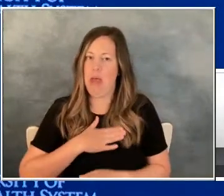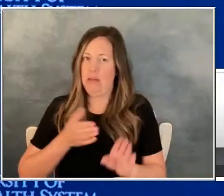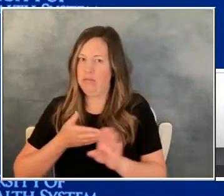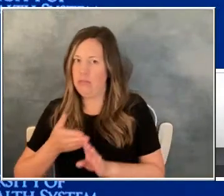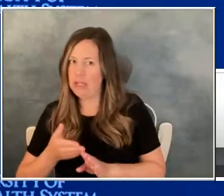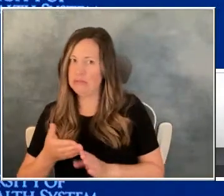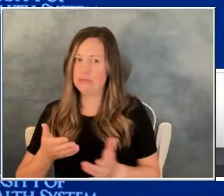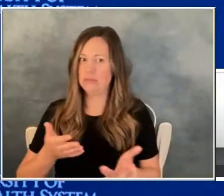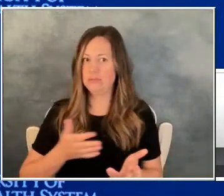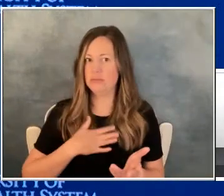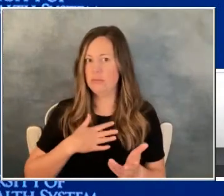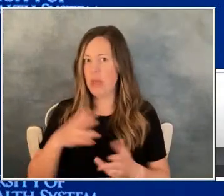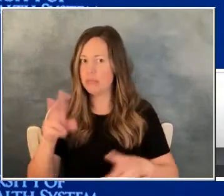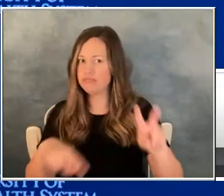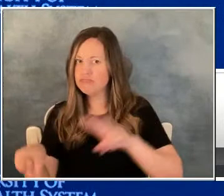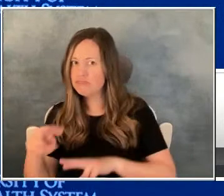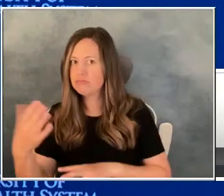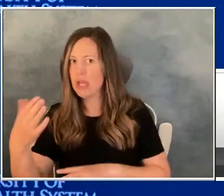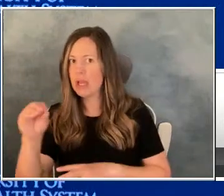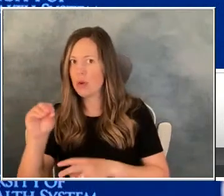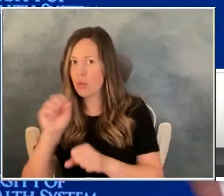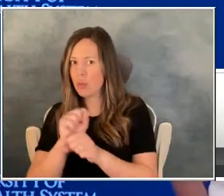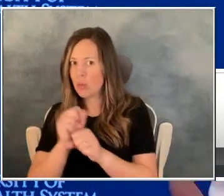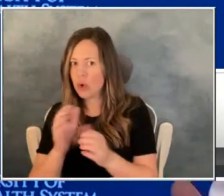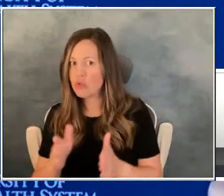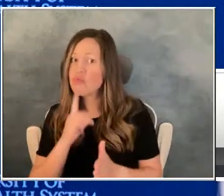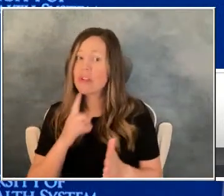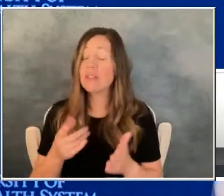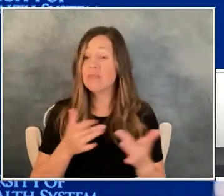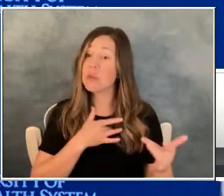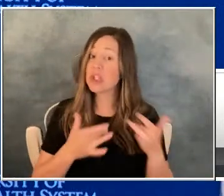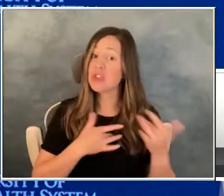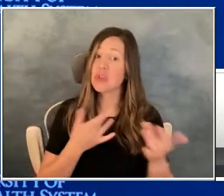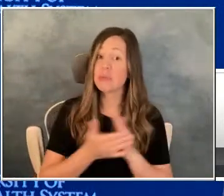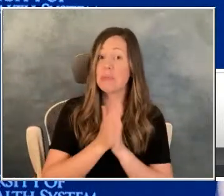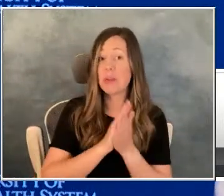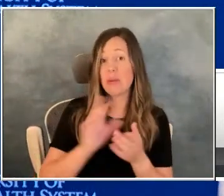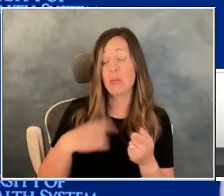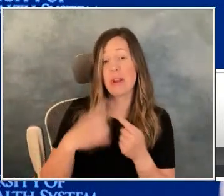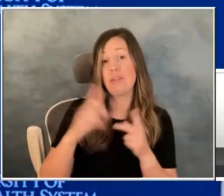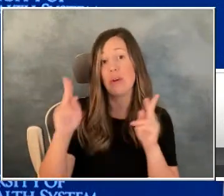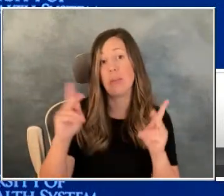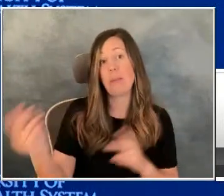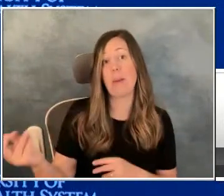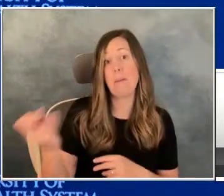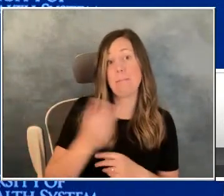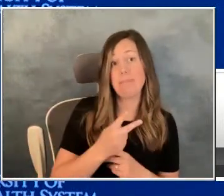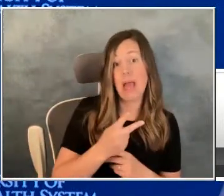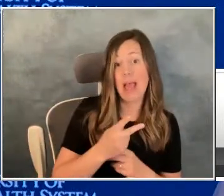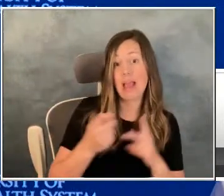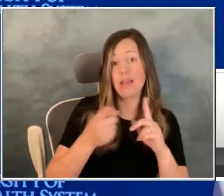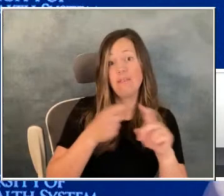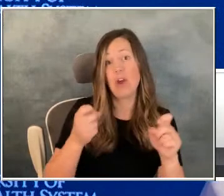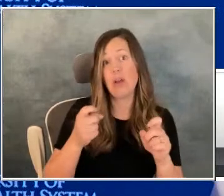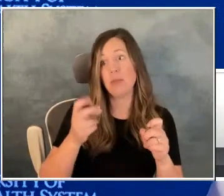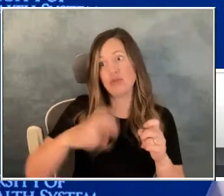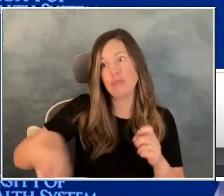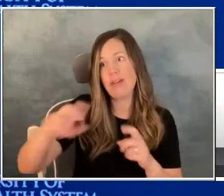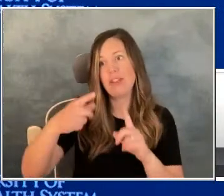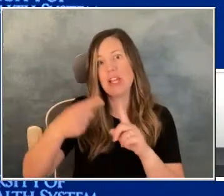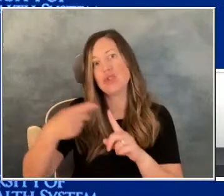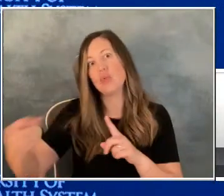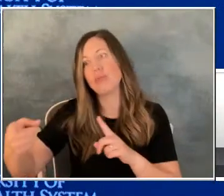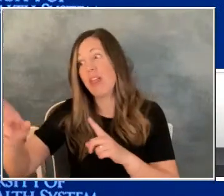ID colleagues, we do get concerned when people are coming back from travel from endemic countries. But we'll also